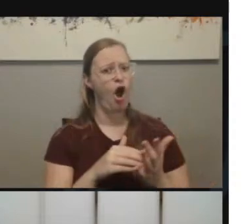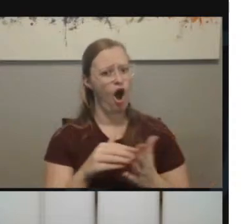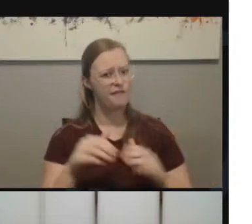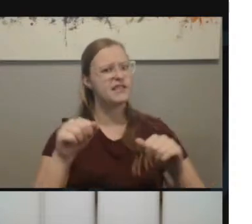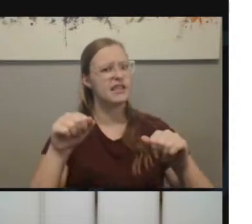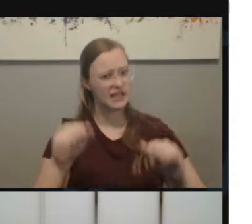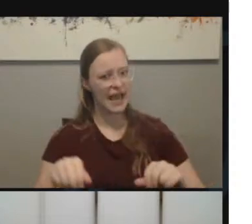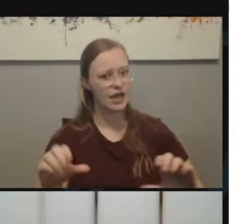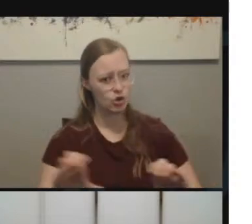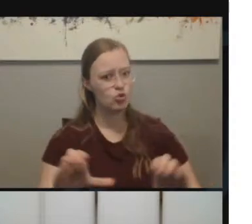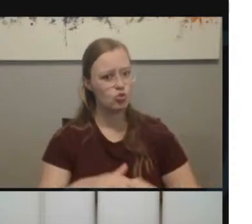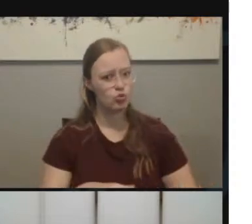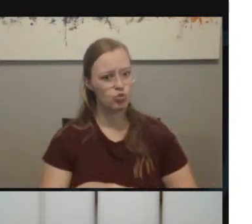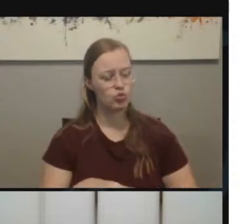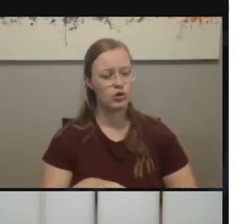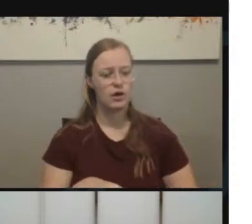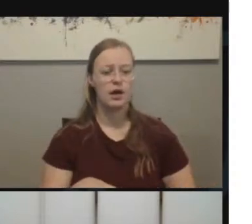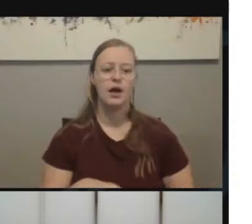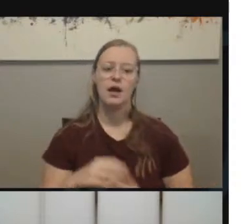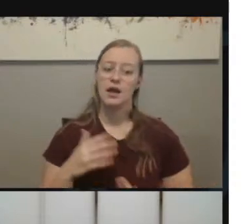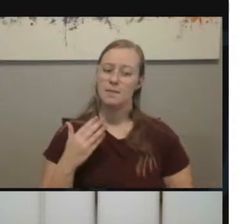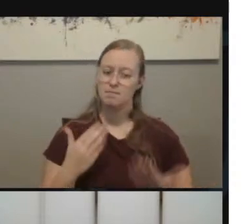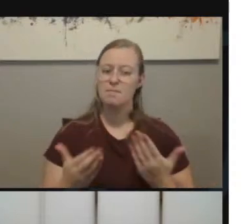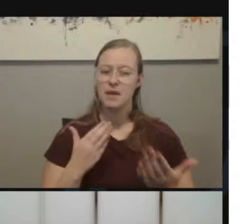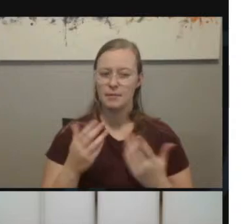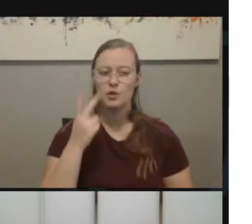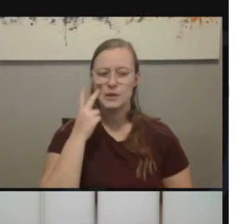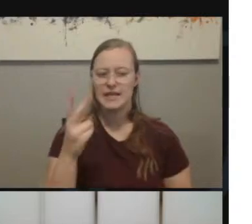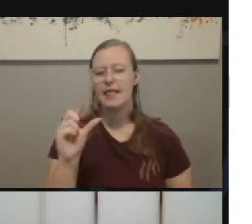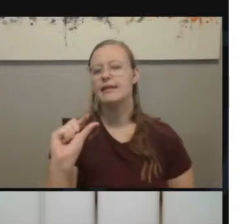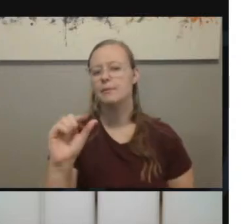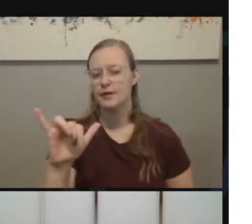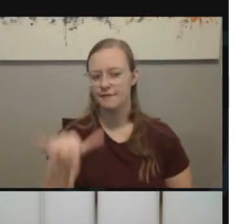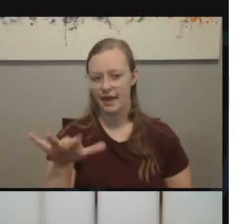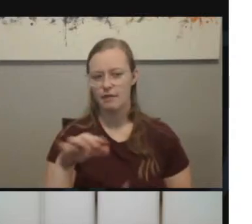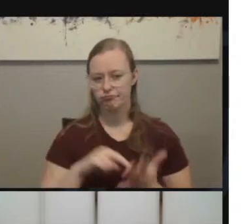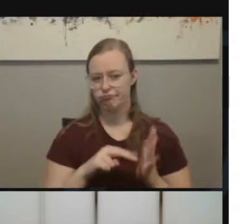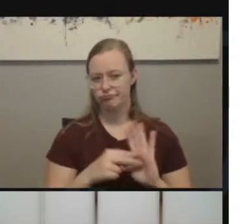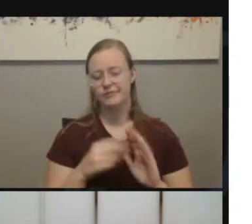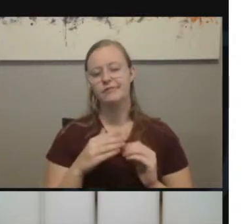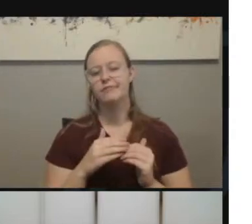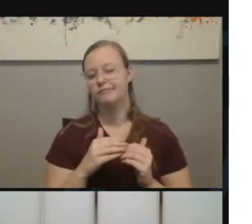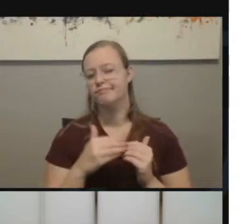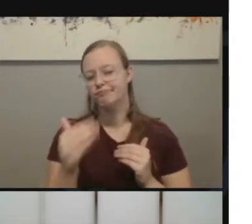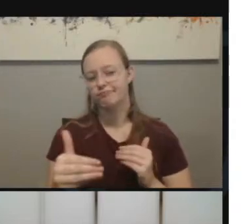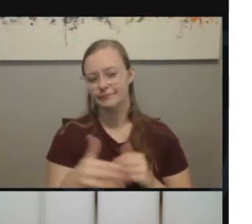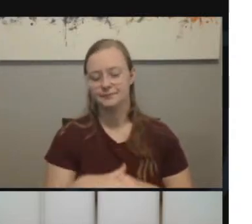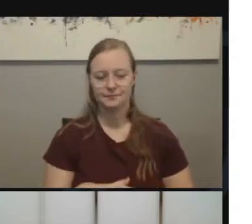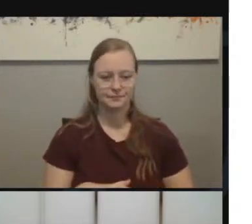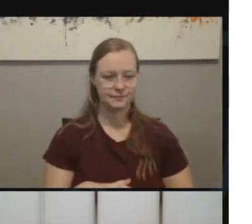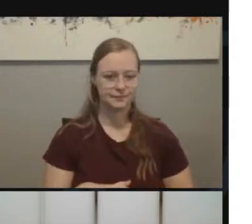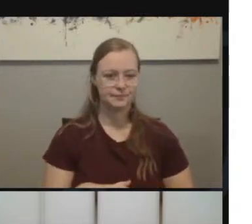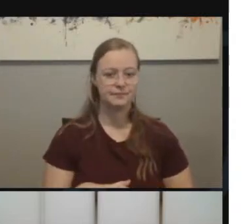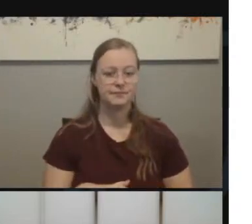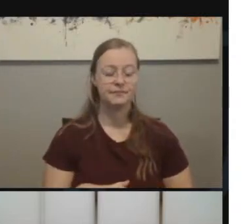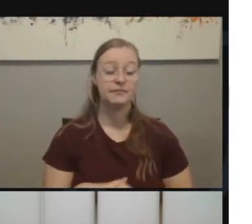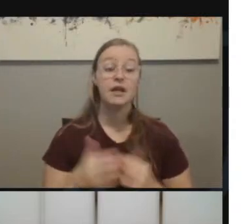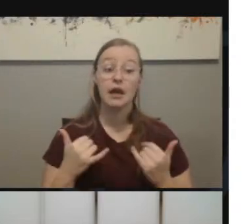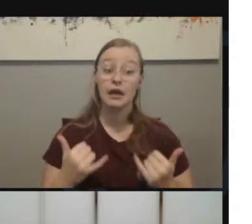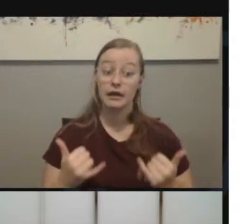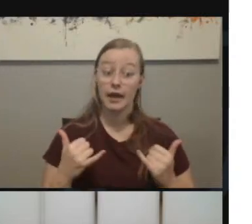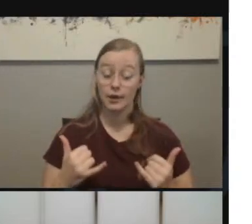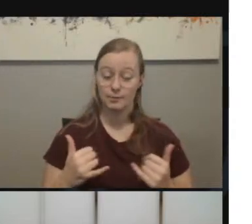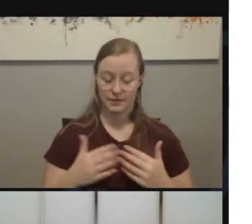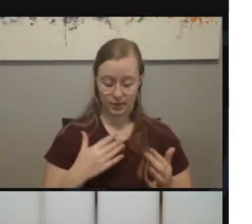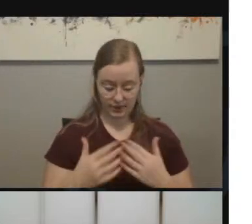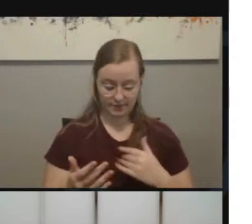done. And perhaps you'll see a little bit of that in what follows. Now,